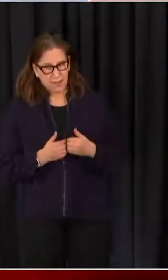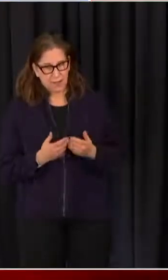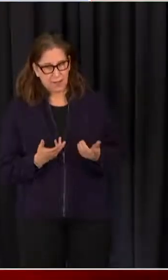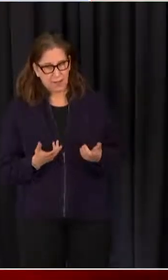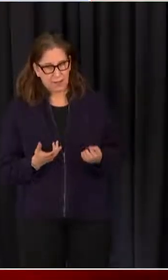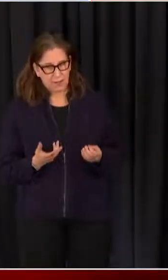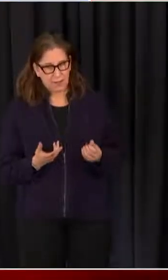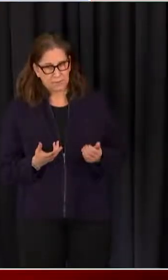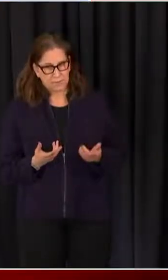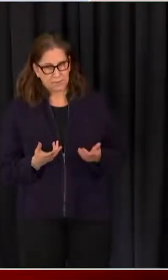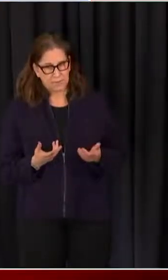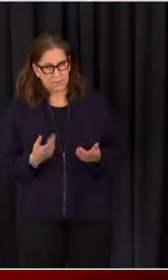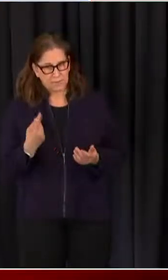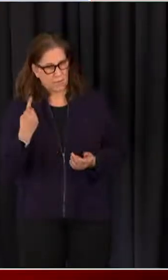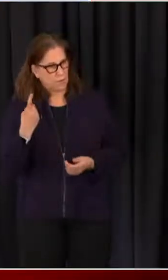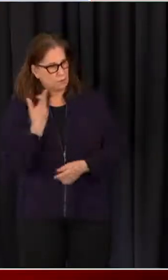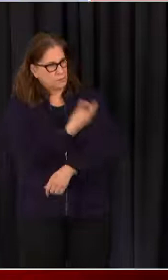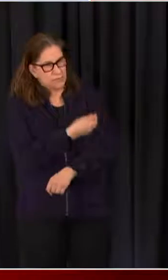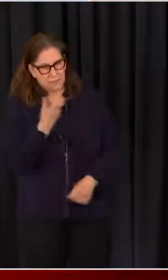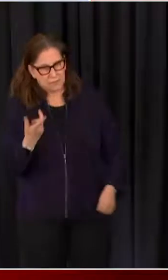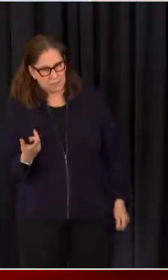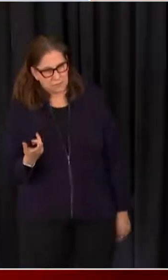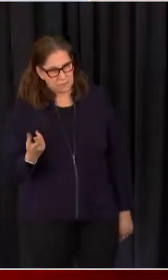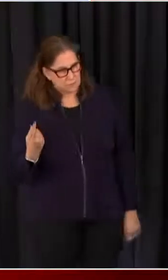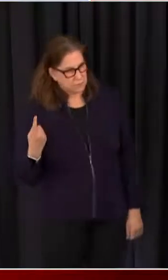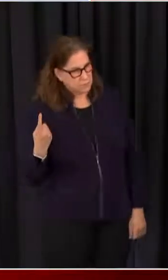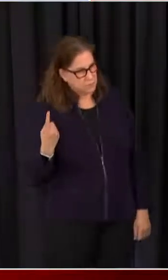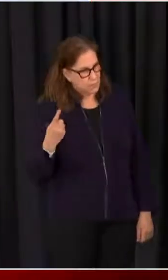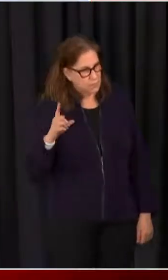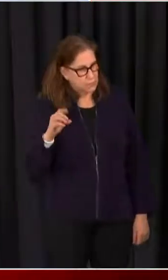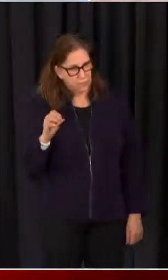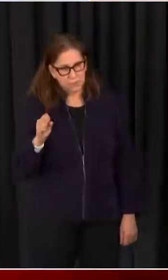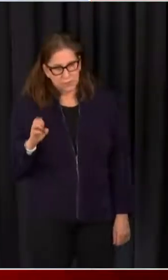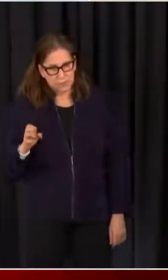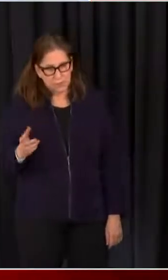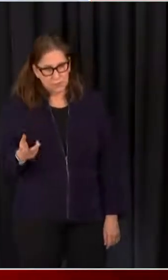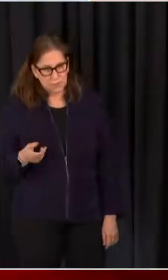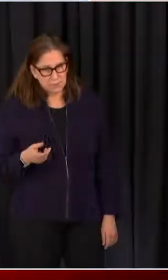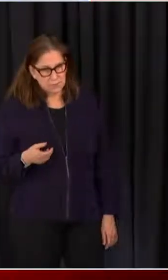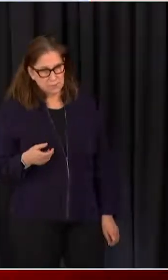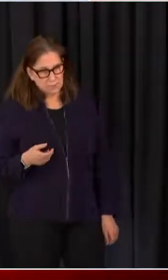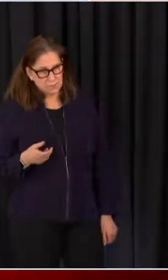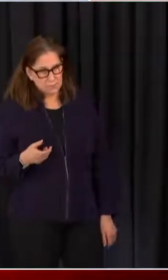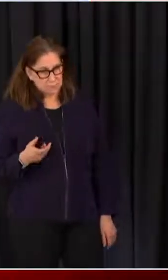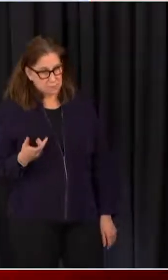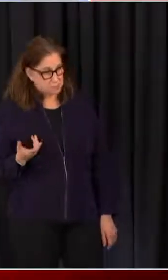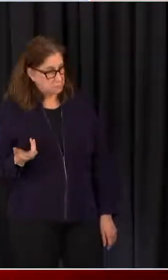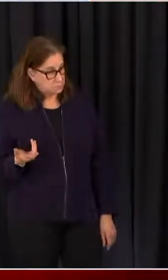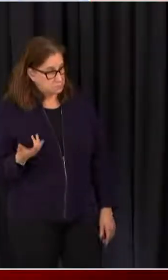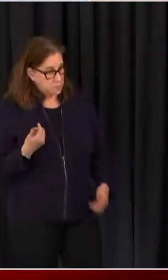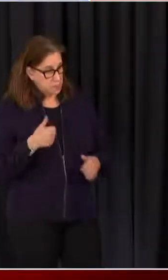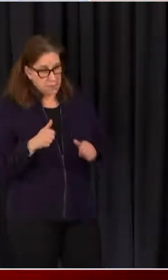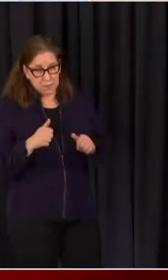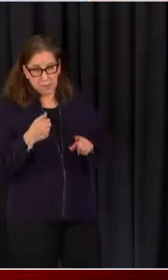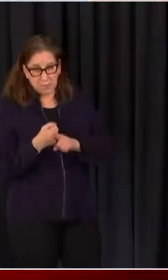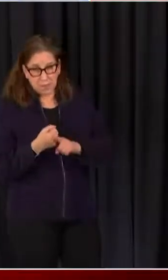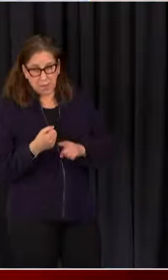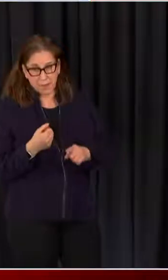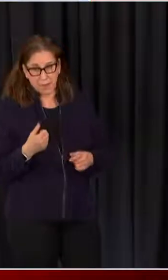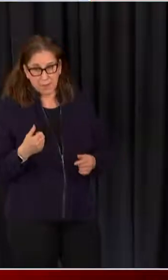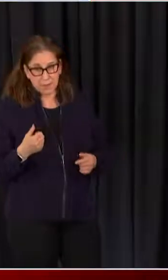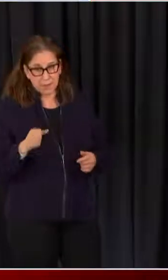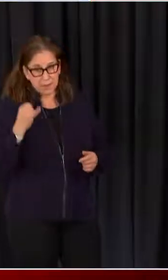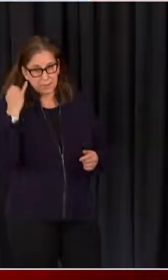thinking about this because it's a one-shot dose. And I don't know if there are ideas